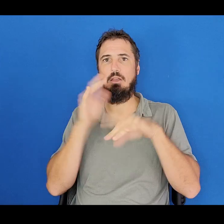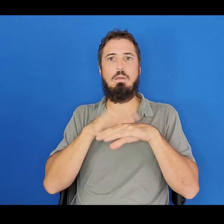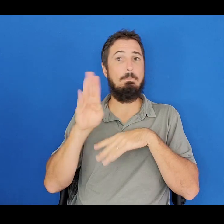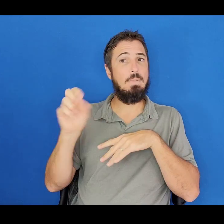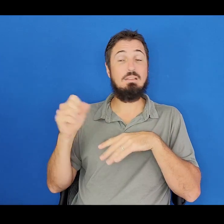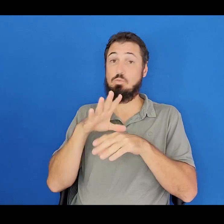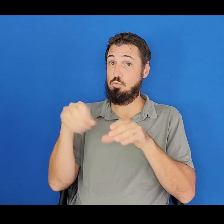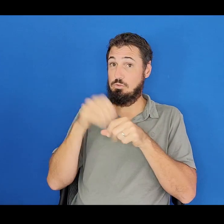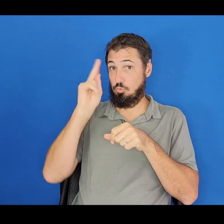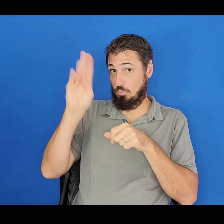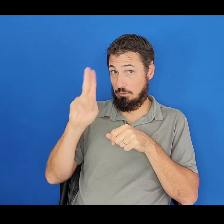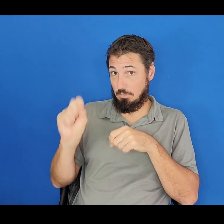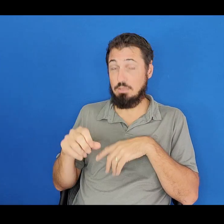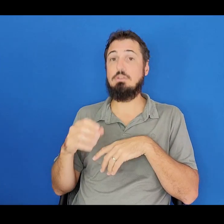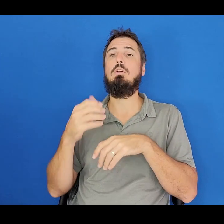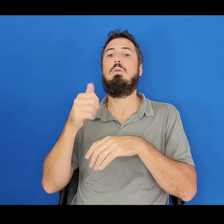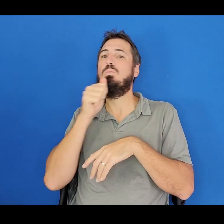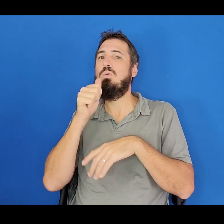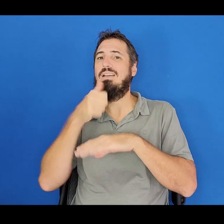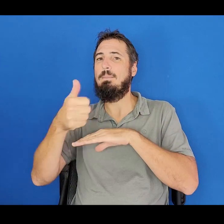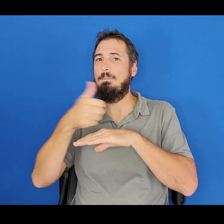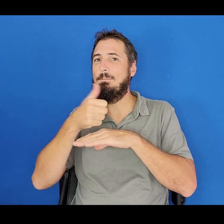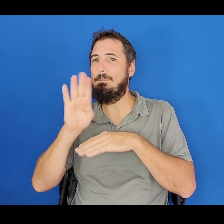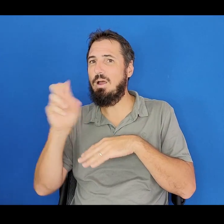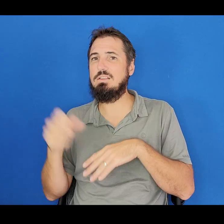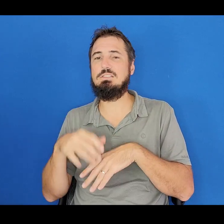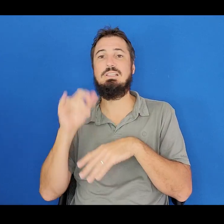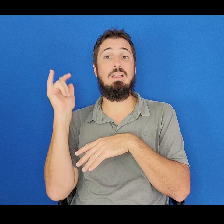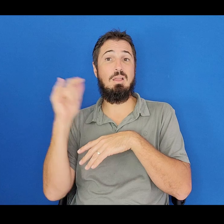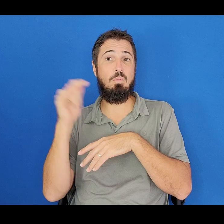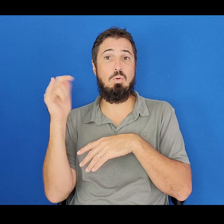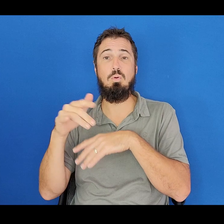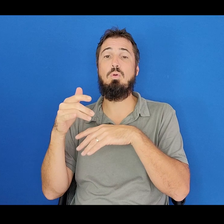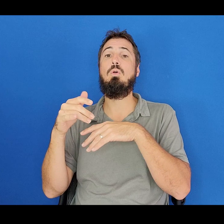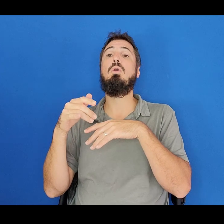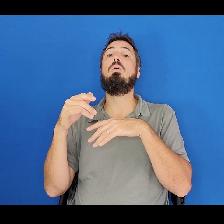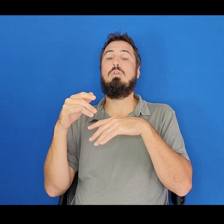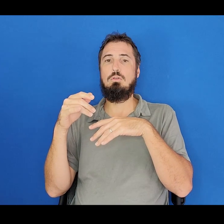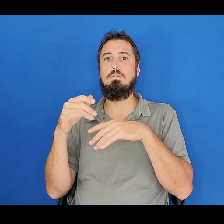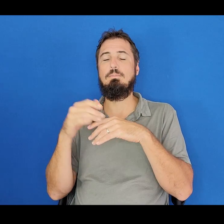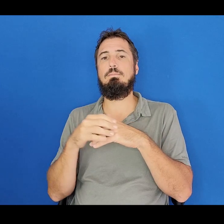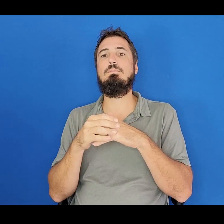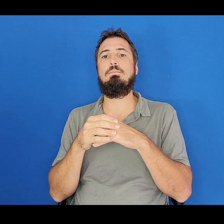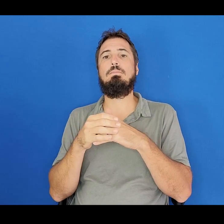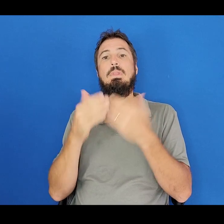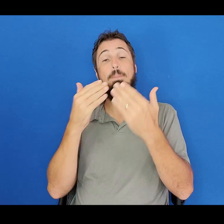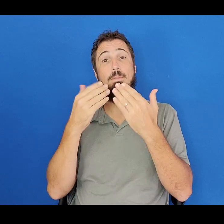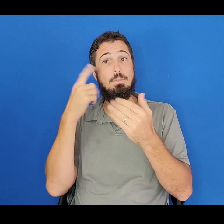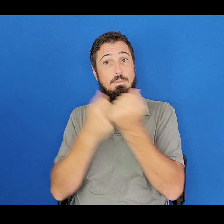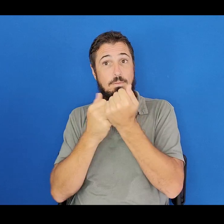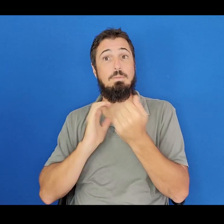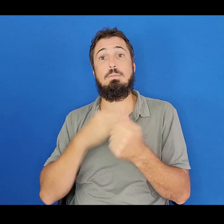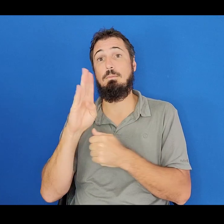buses, including the Kauai bus and private shuttles, and at the airport and on planes through May 3rd. Thanks for supporting our